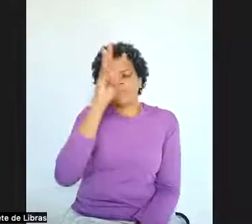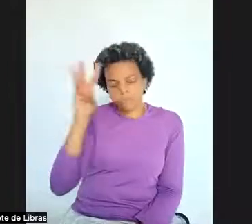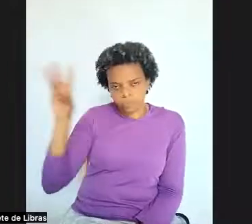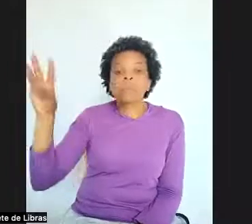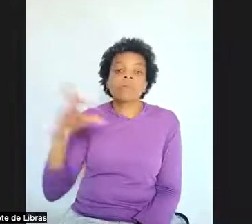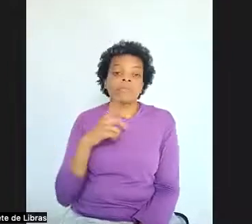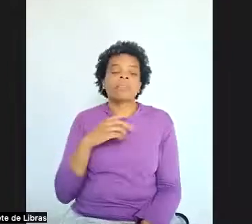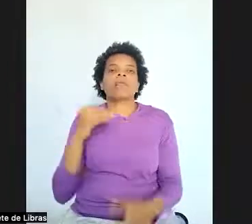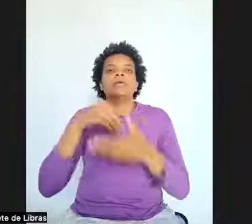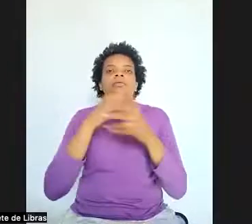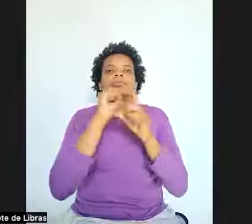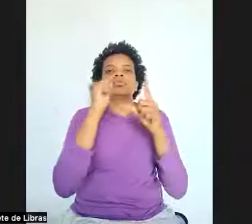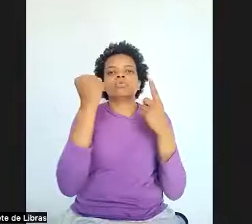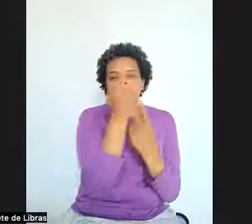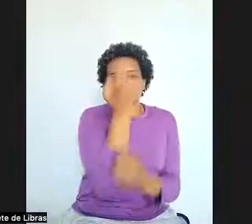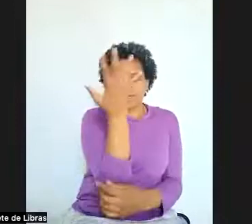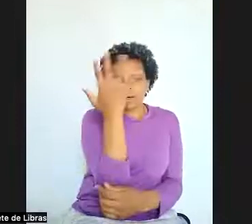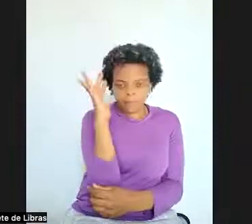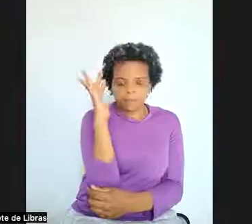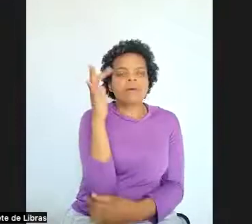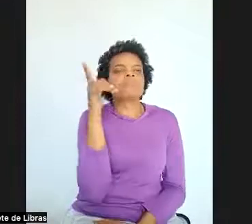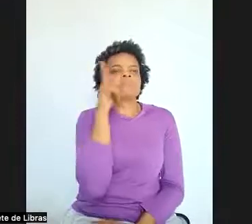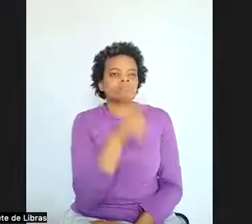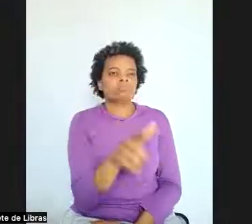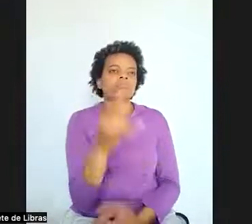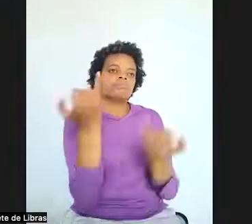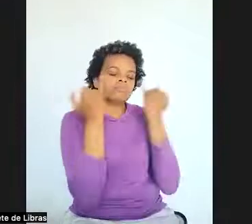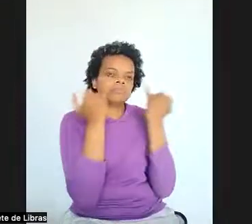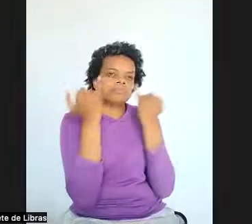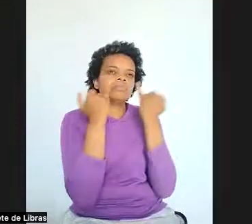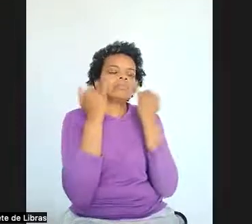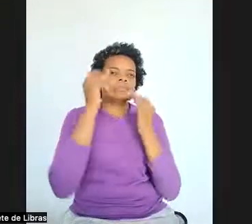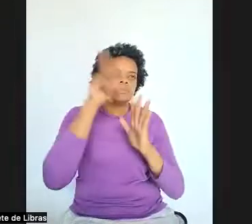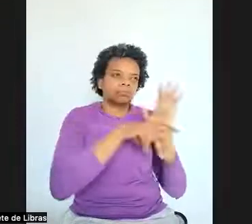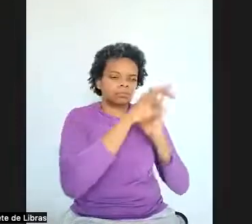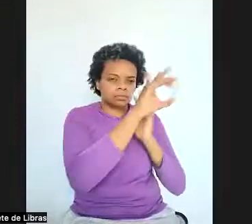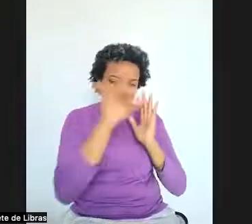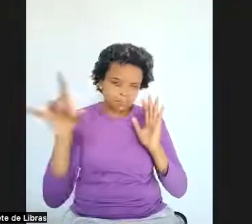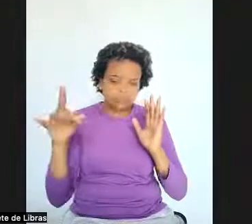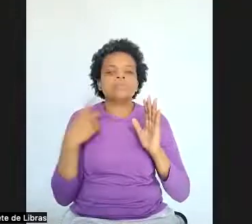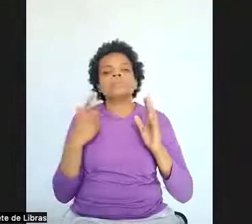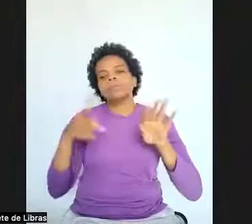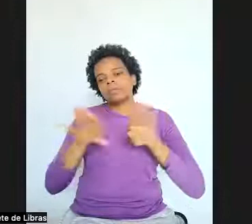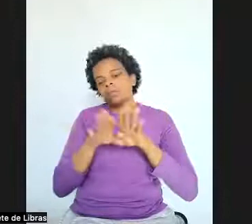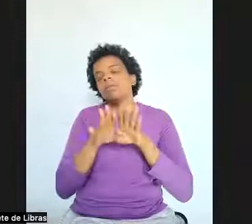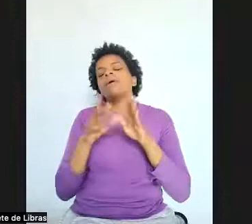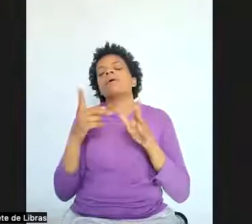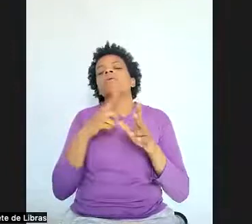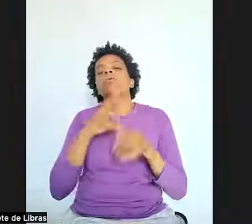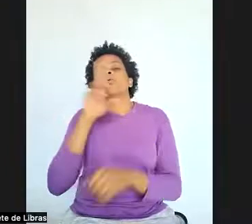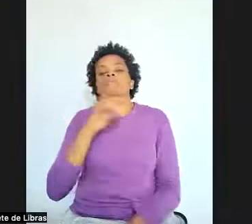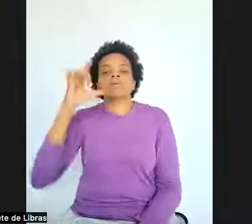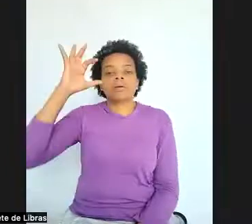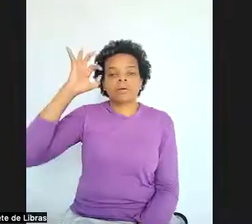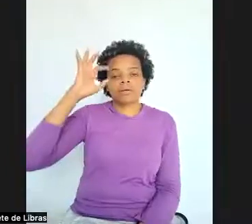our website, click on the social environmental icon where there are all the information for the project, and on the social network use the